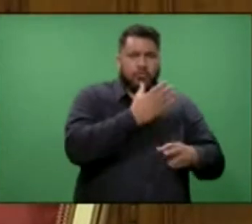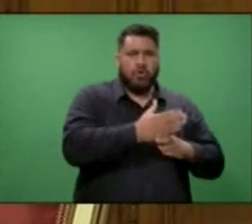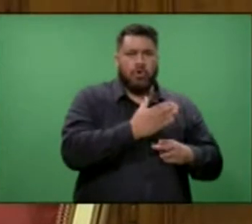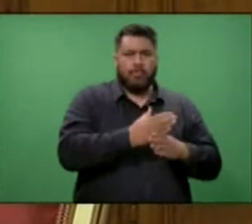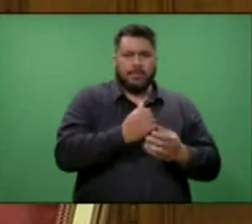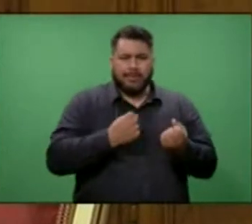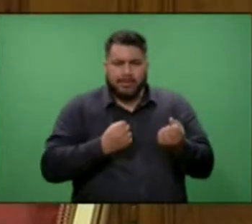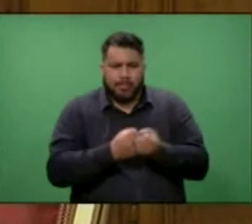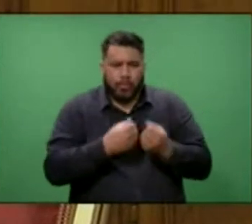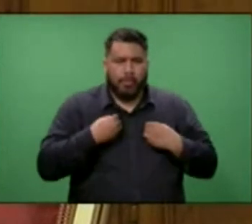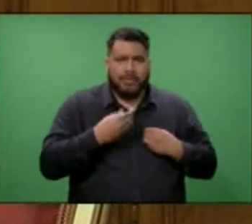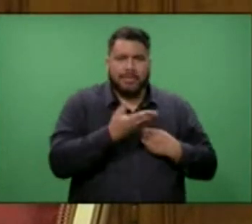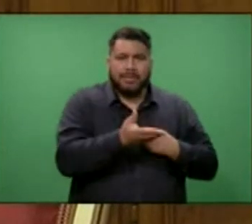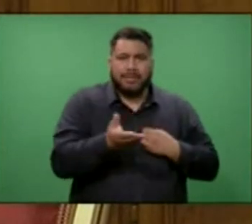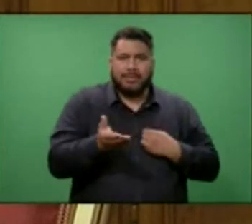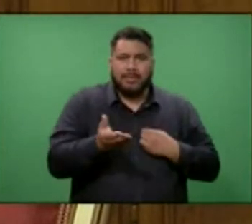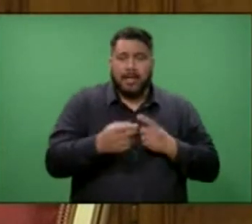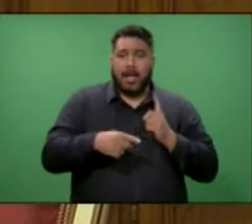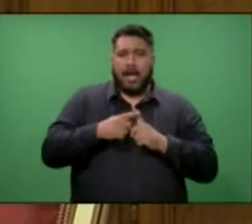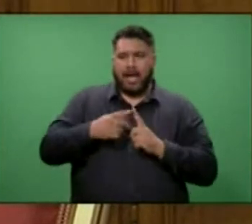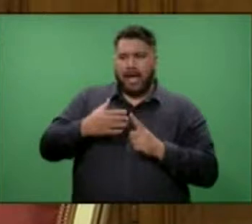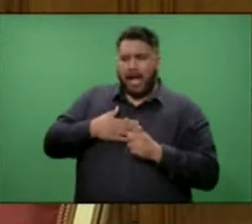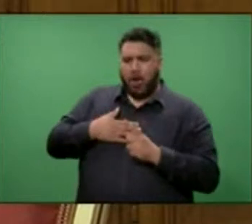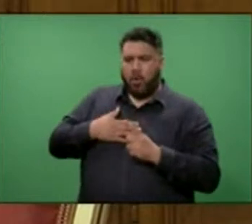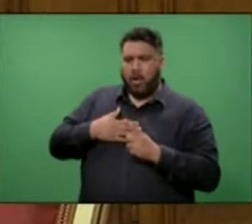businesses, and innovative and nimble